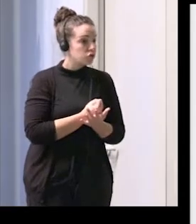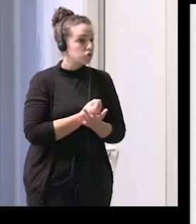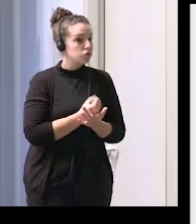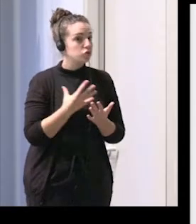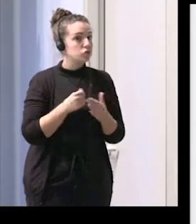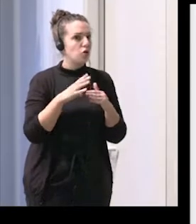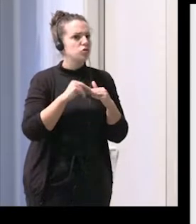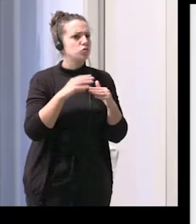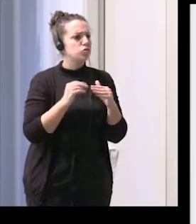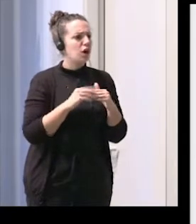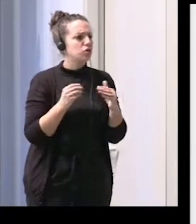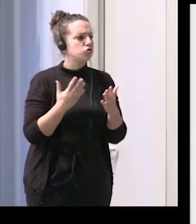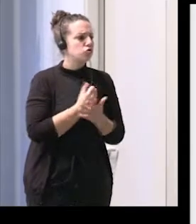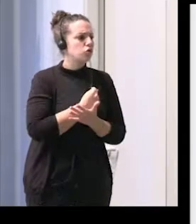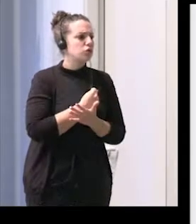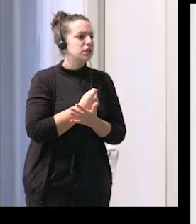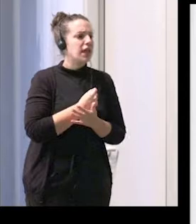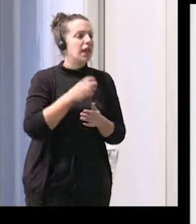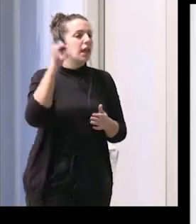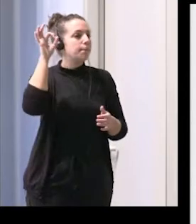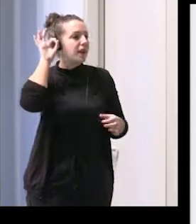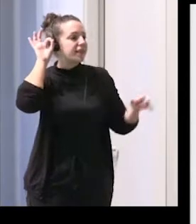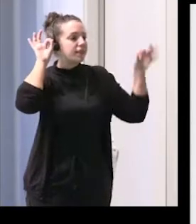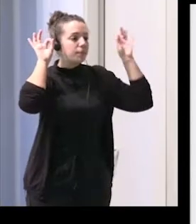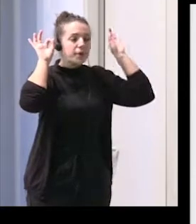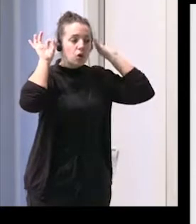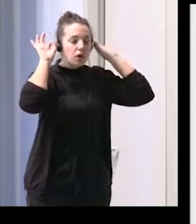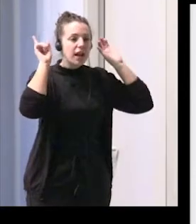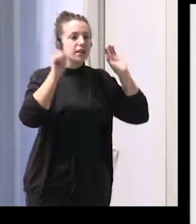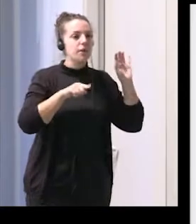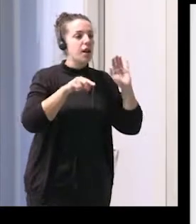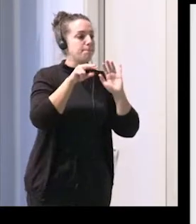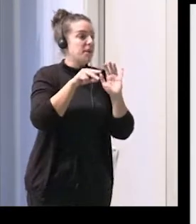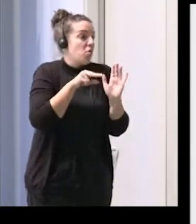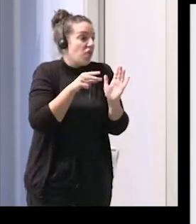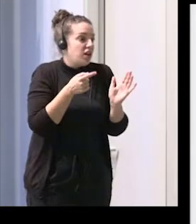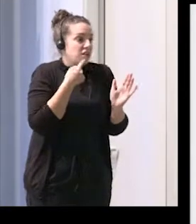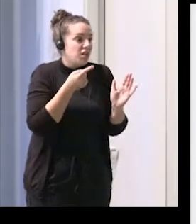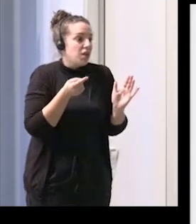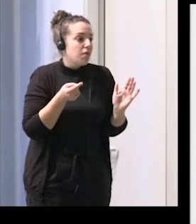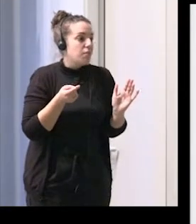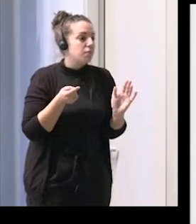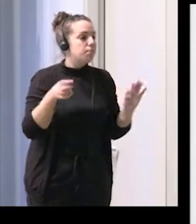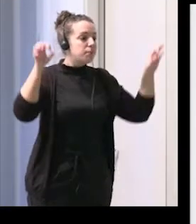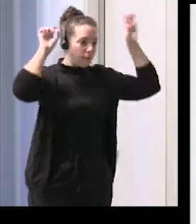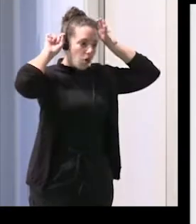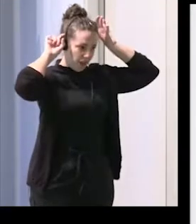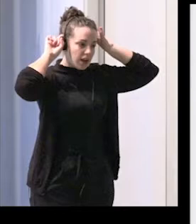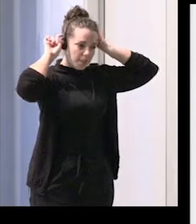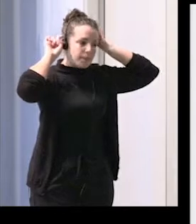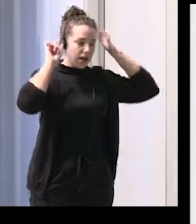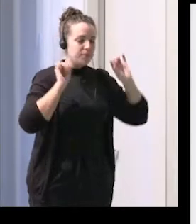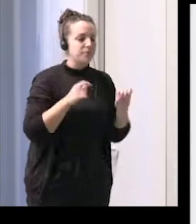the bimodal users, do show a benefit of having spatial separation